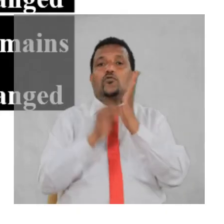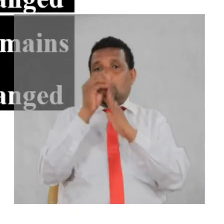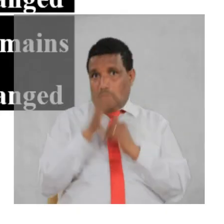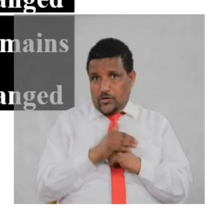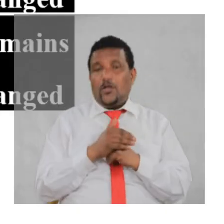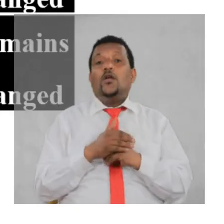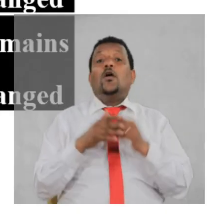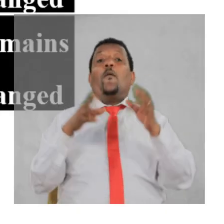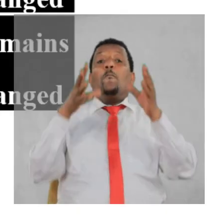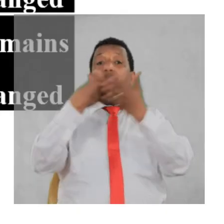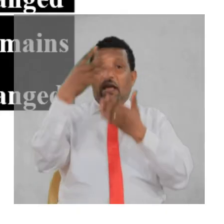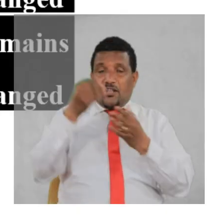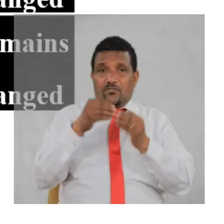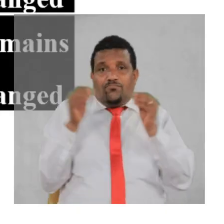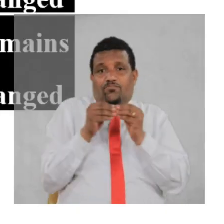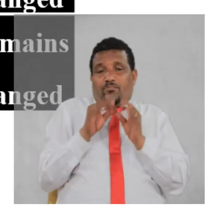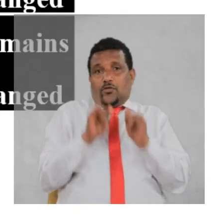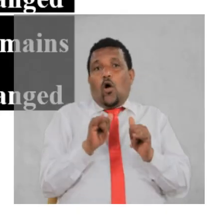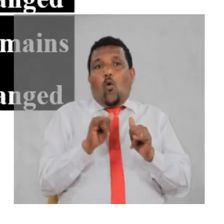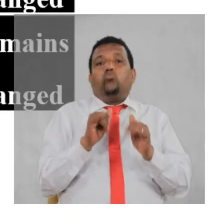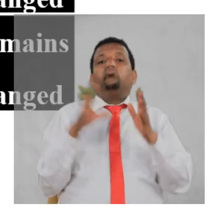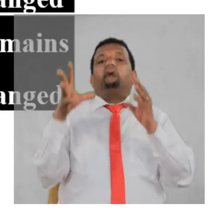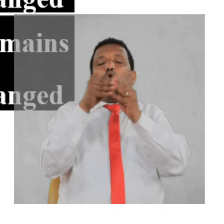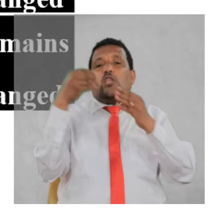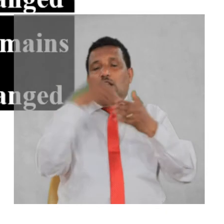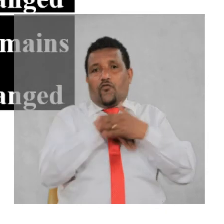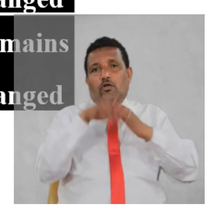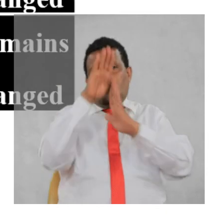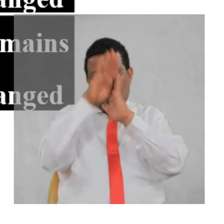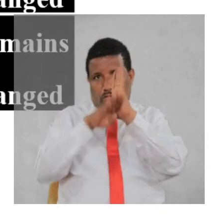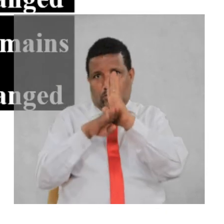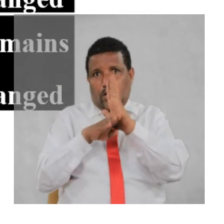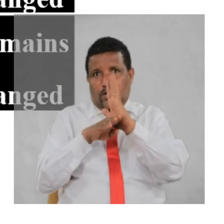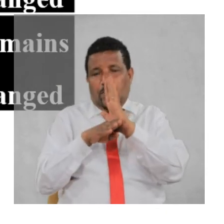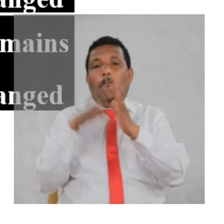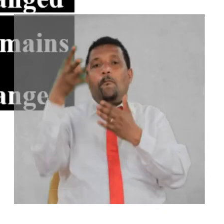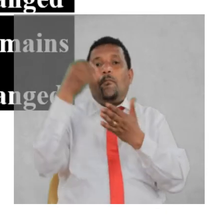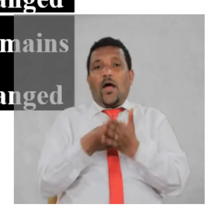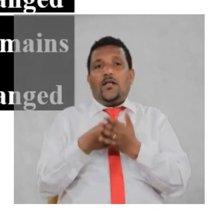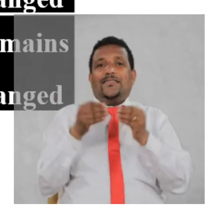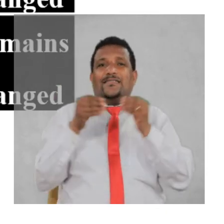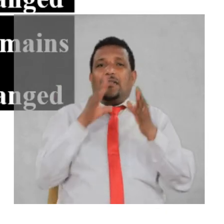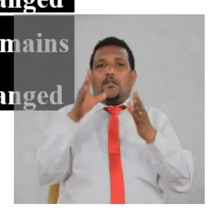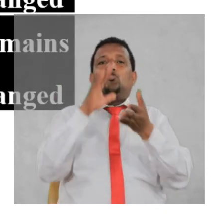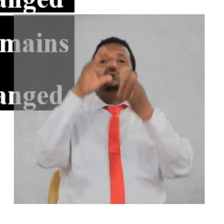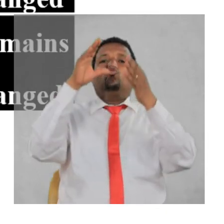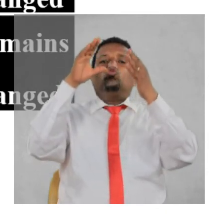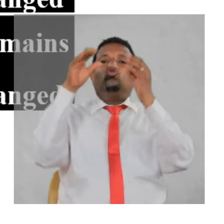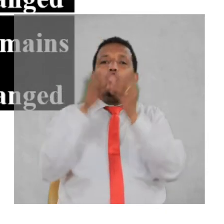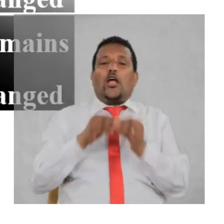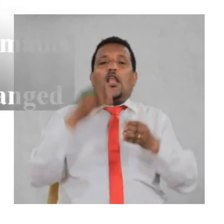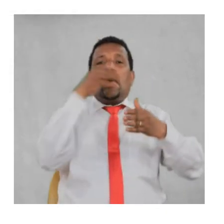will decline. And if the buyer is unit elastic, the total revenue remains unchanged.